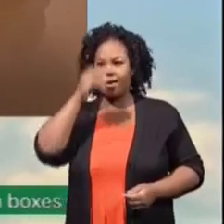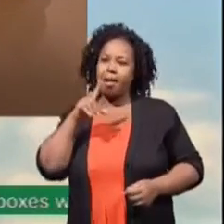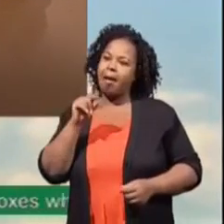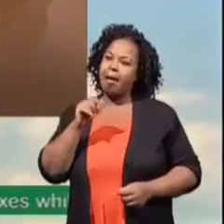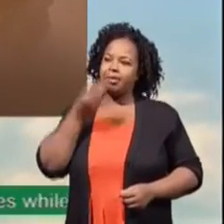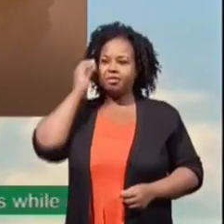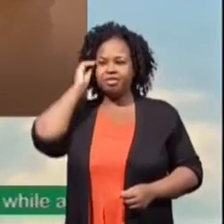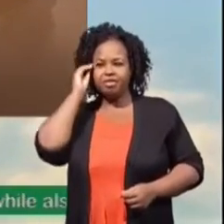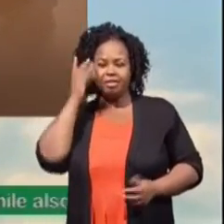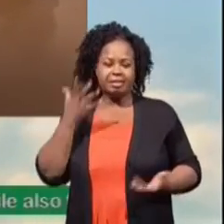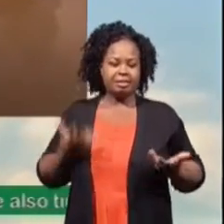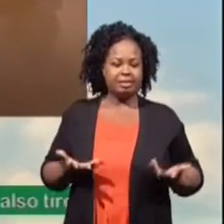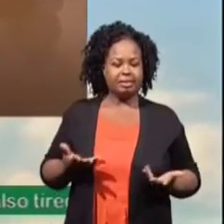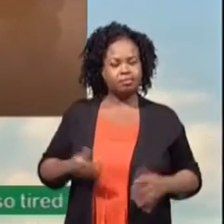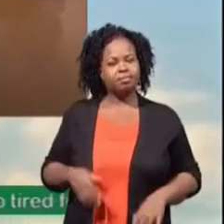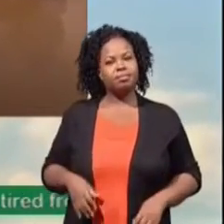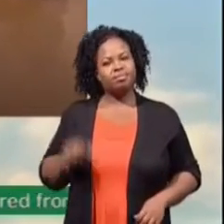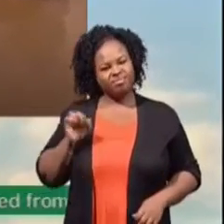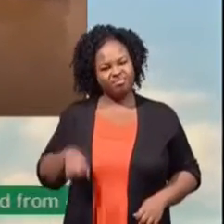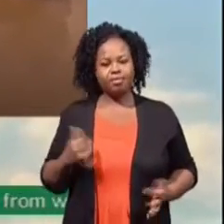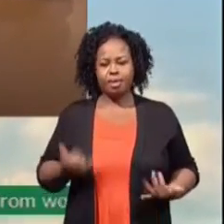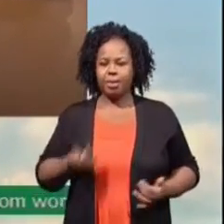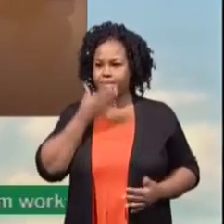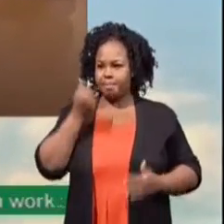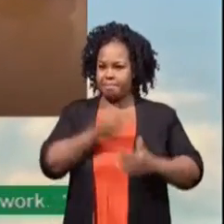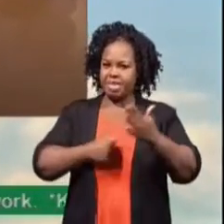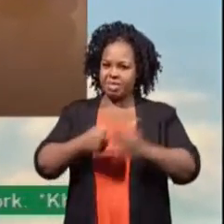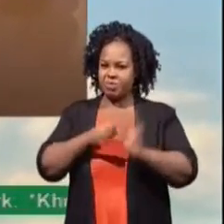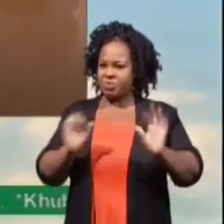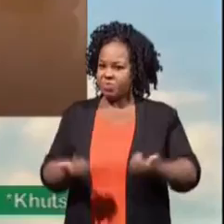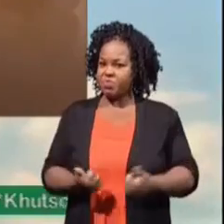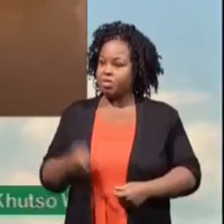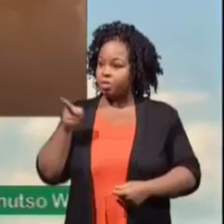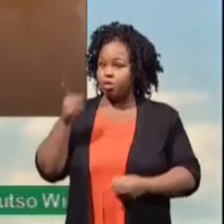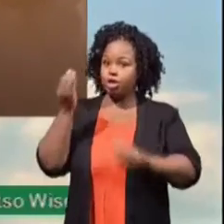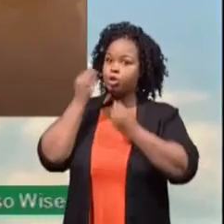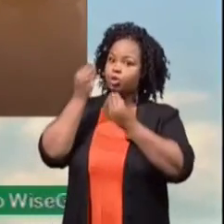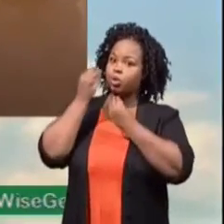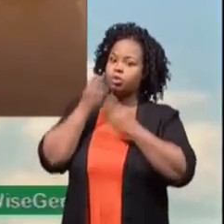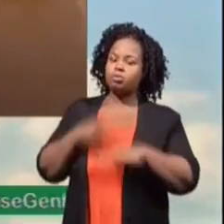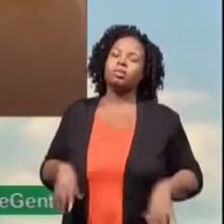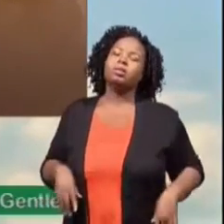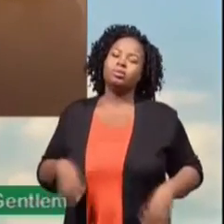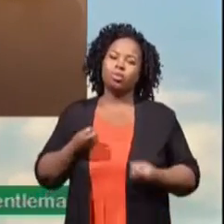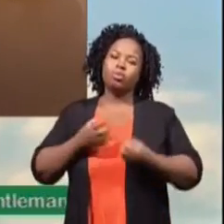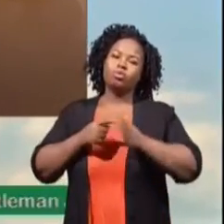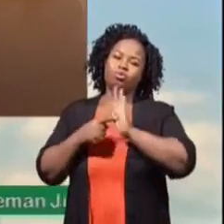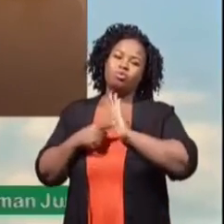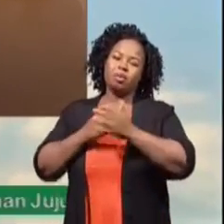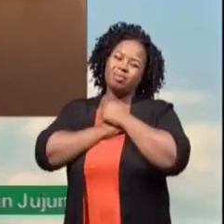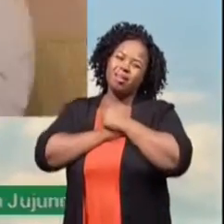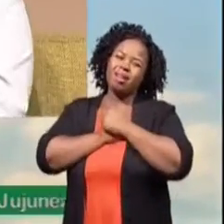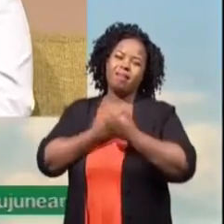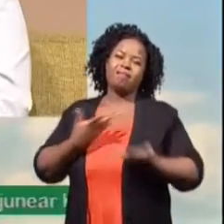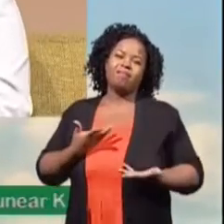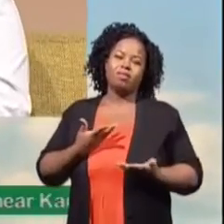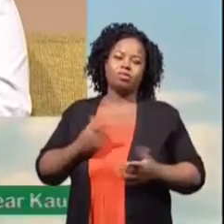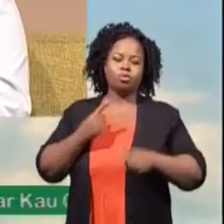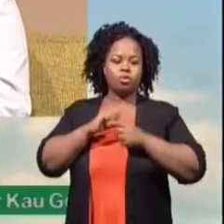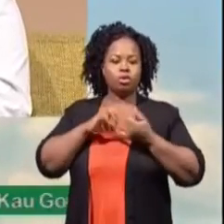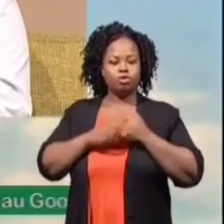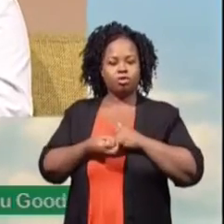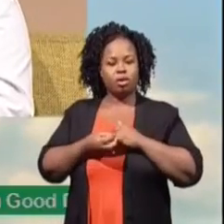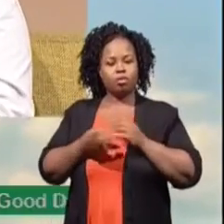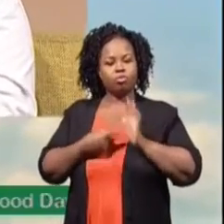Ndafunda ke ngoku I became interested in the art and yeah, now I'm a best cook. He taught me, he gave me the love to